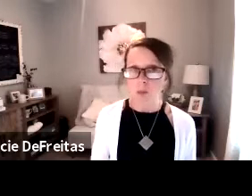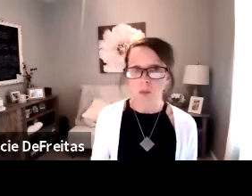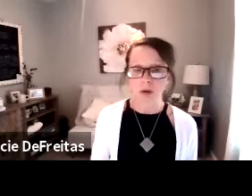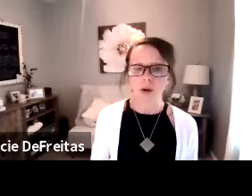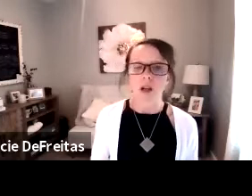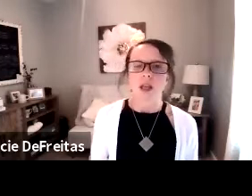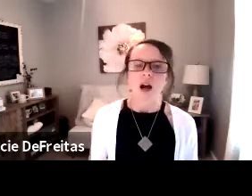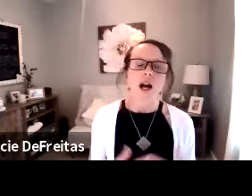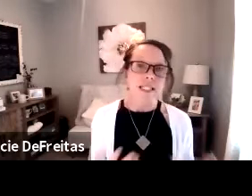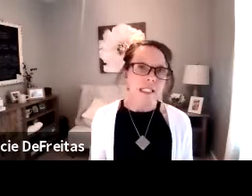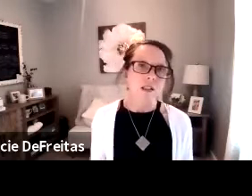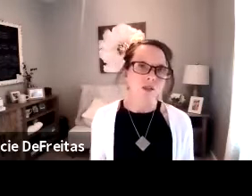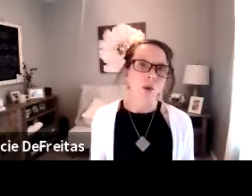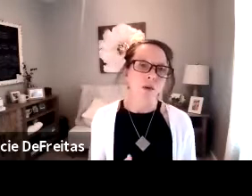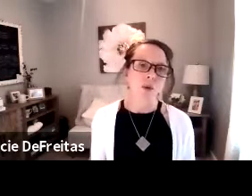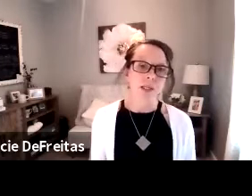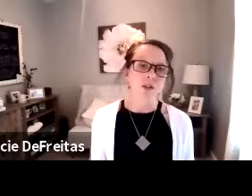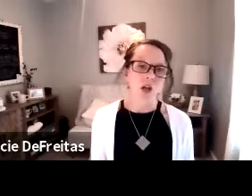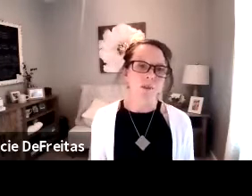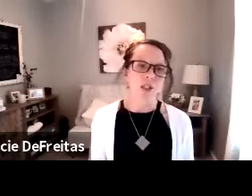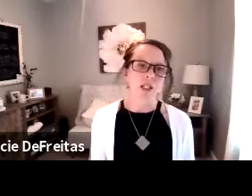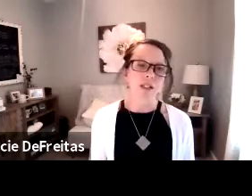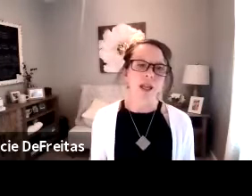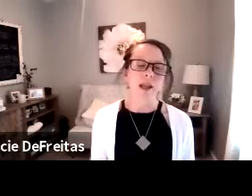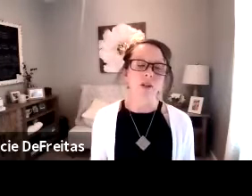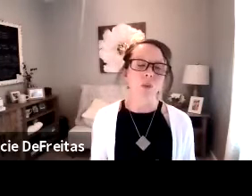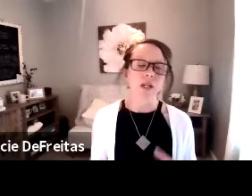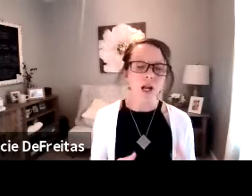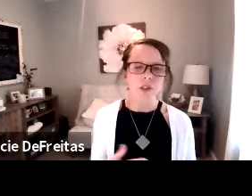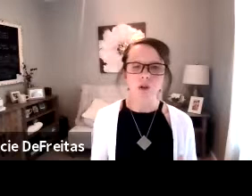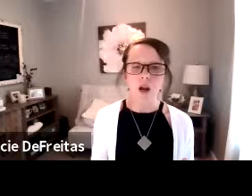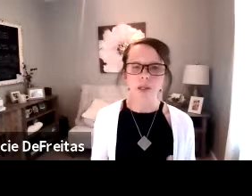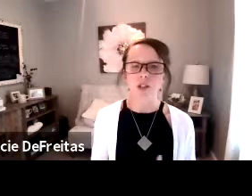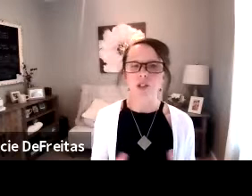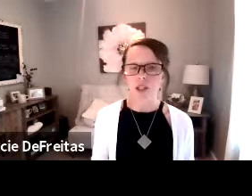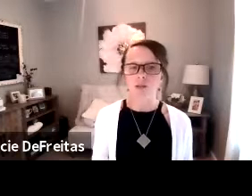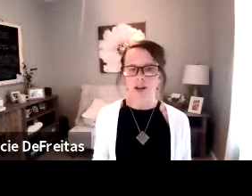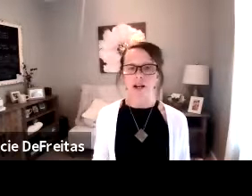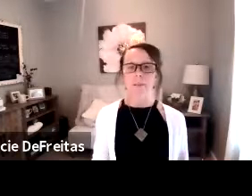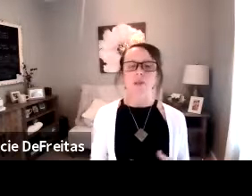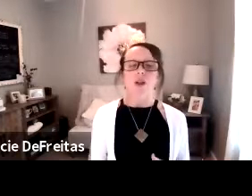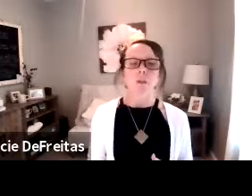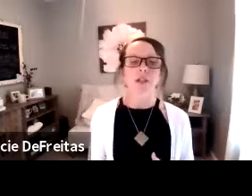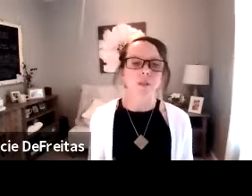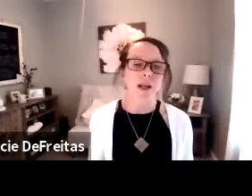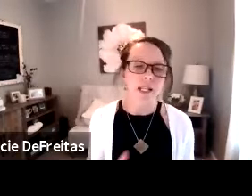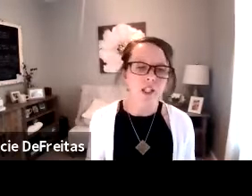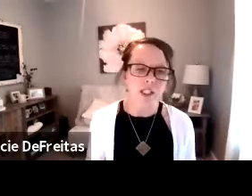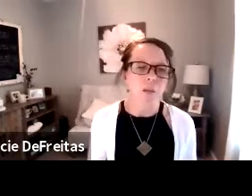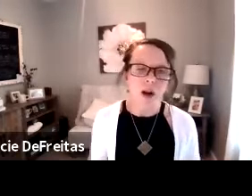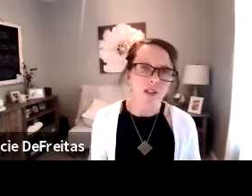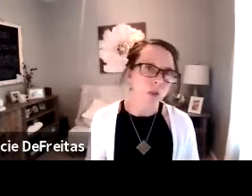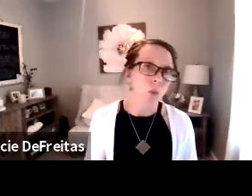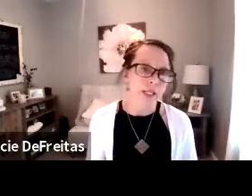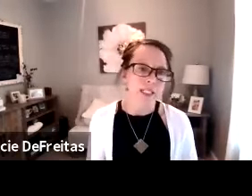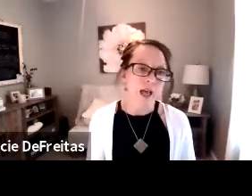explore with the employer ideas for performing those job duties. And when it comes to accommodations, they'll vary, but it's about engaging